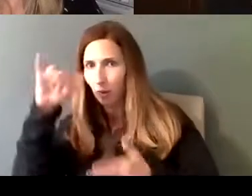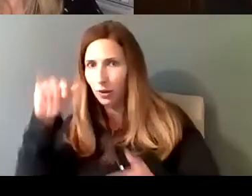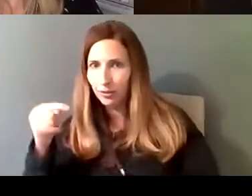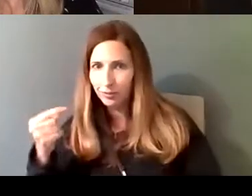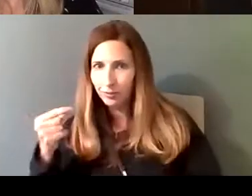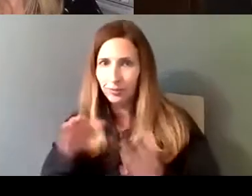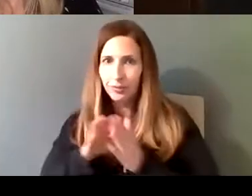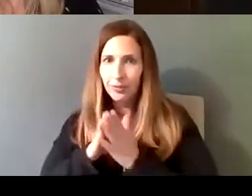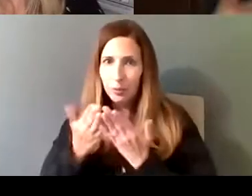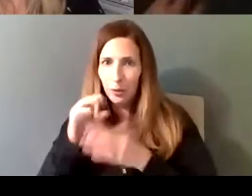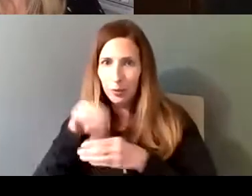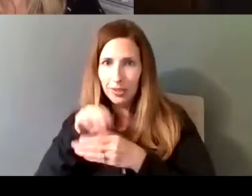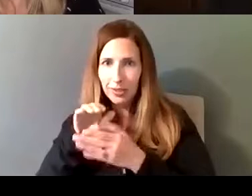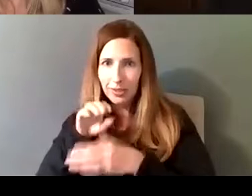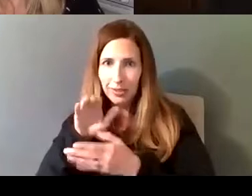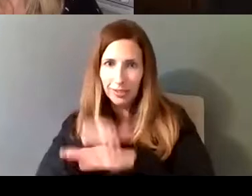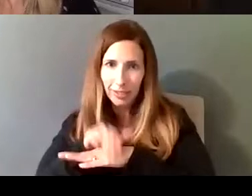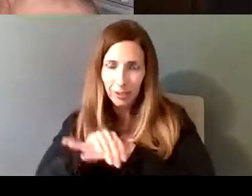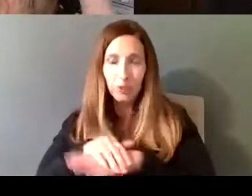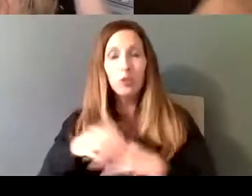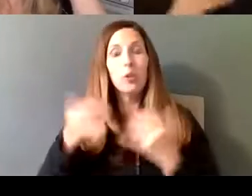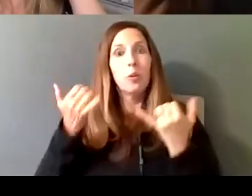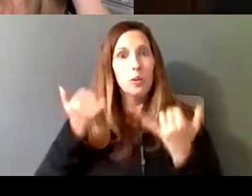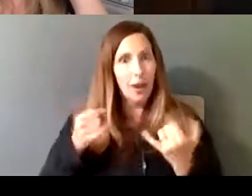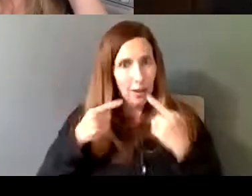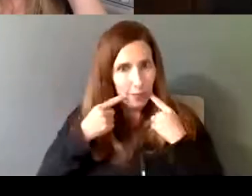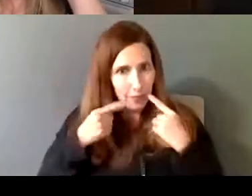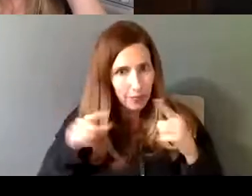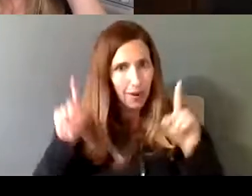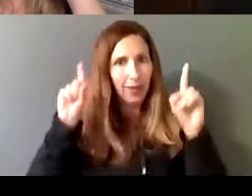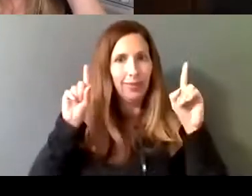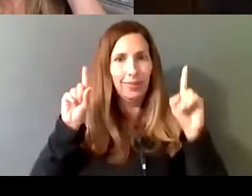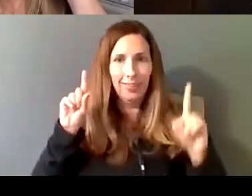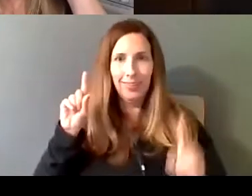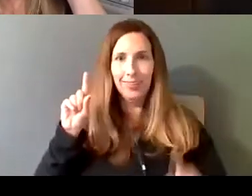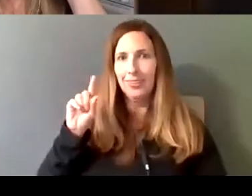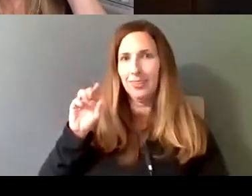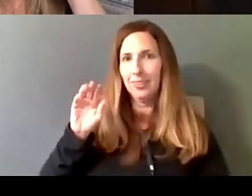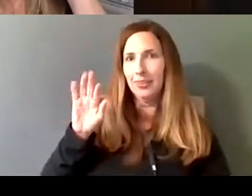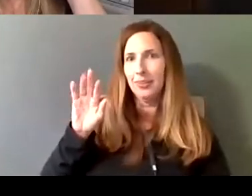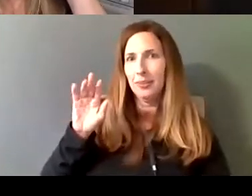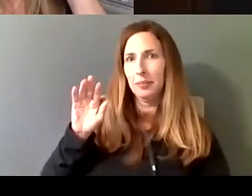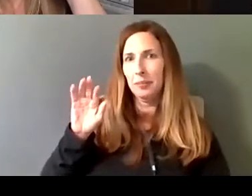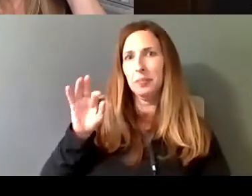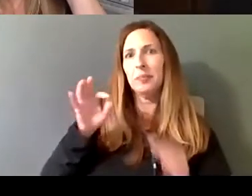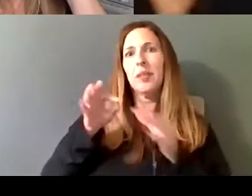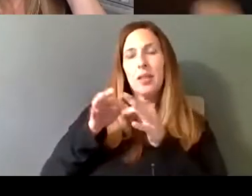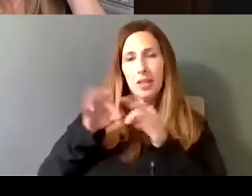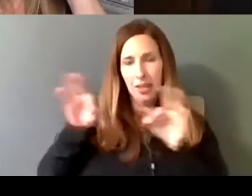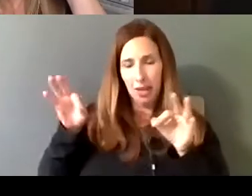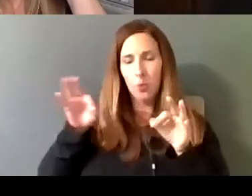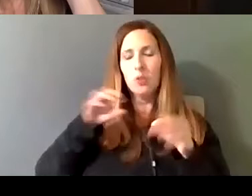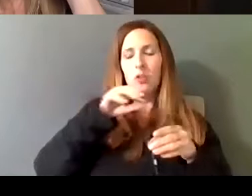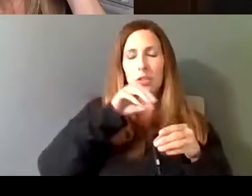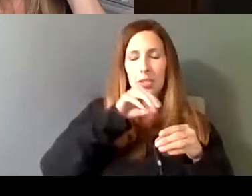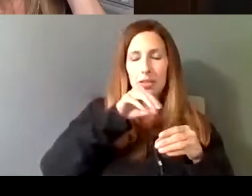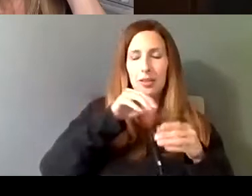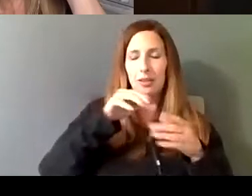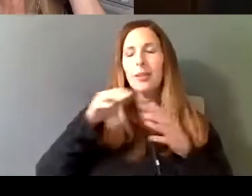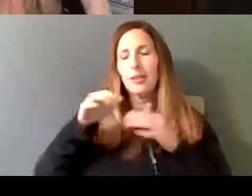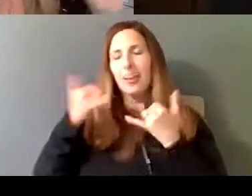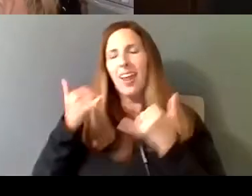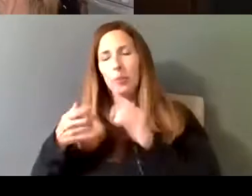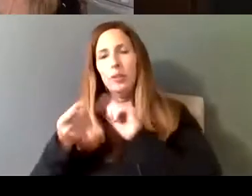book was only in English. So now, finally, the languages that the exam is in, now the book has